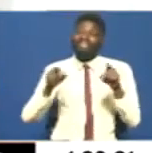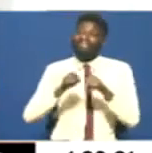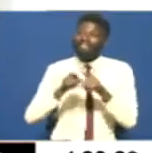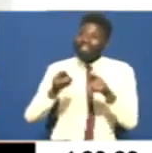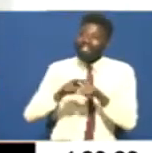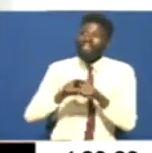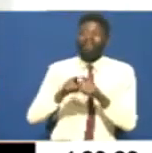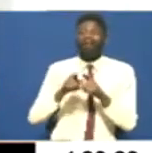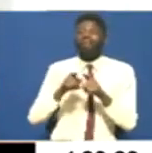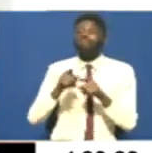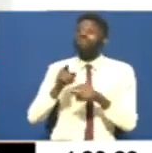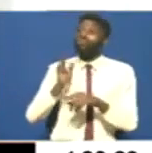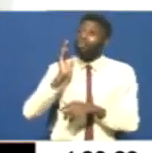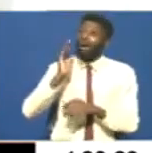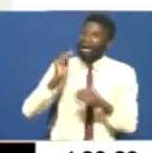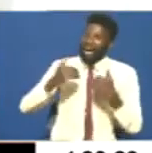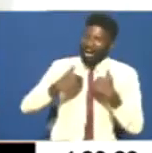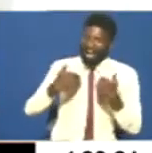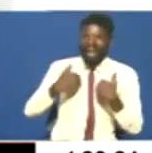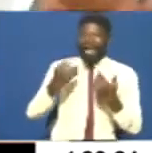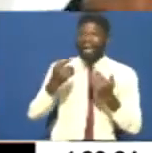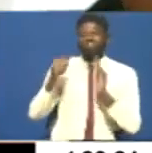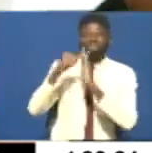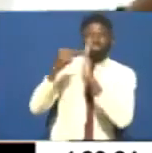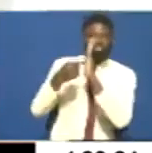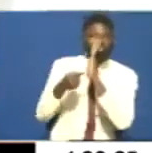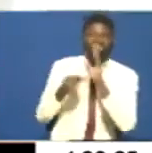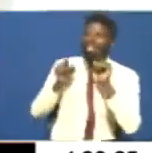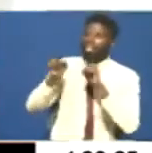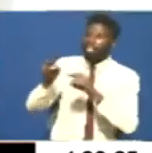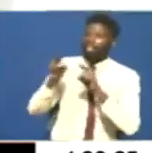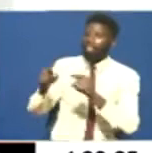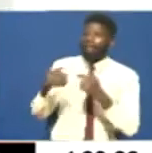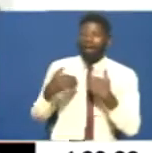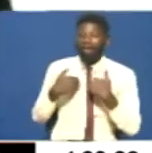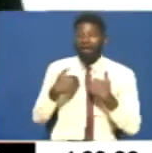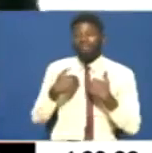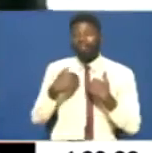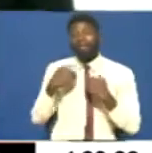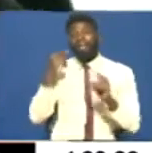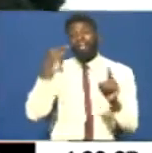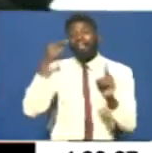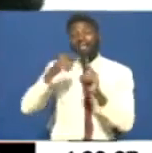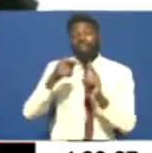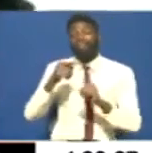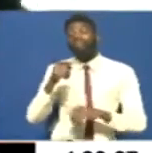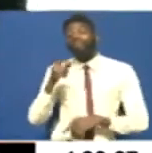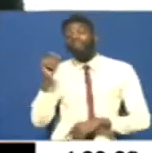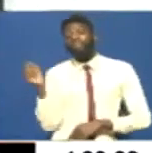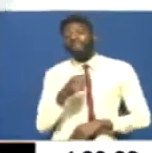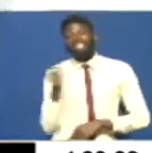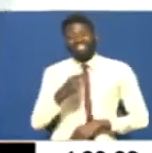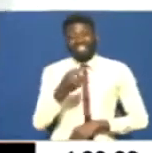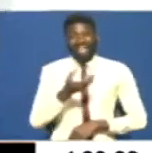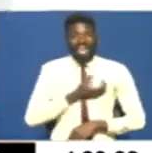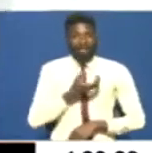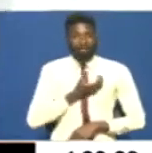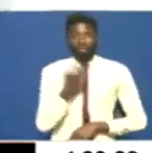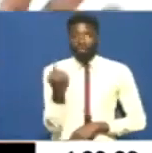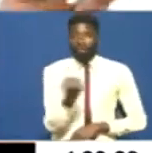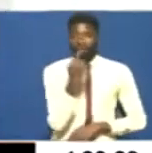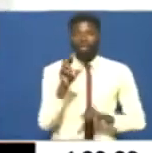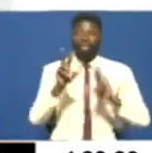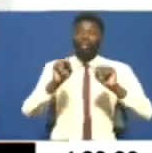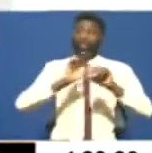all manner of allegations. Not just for Wages Council, but all the appointments done by